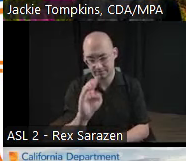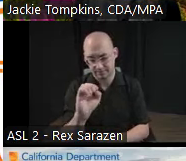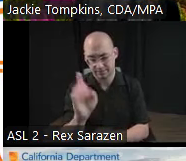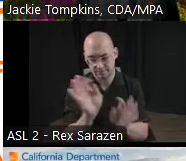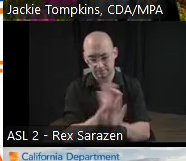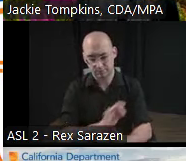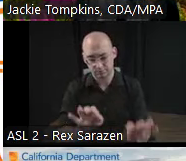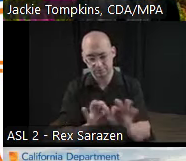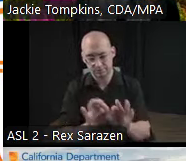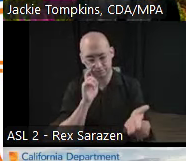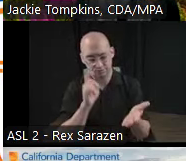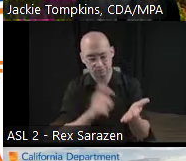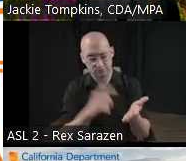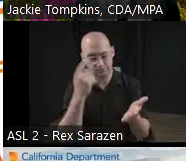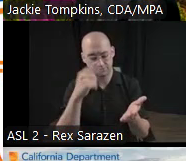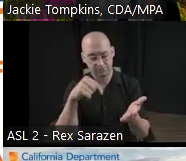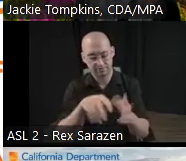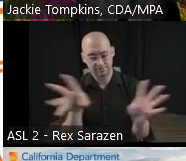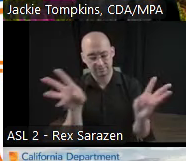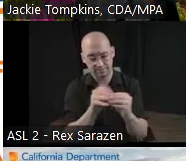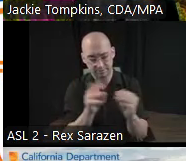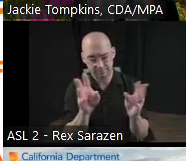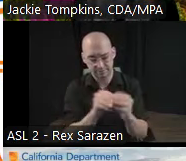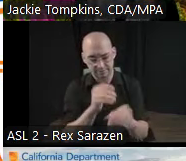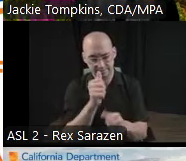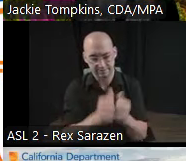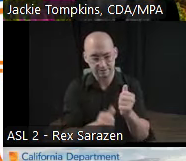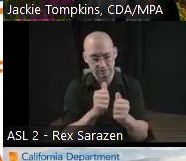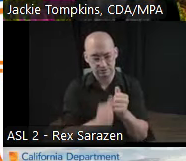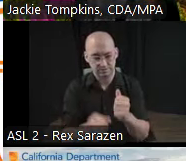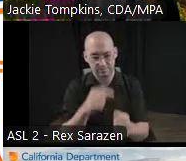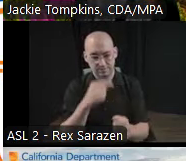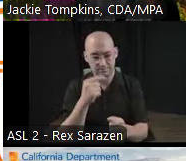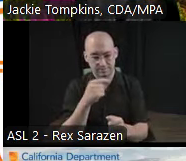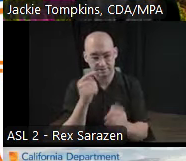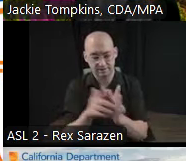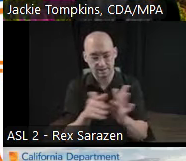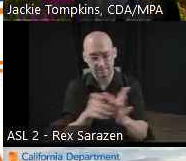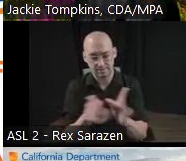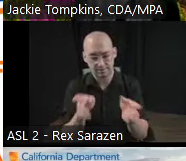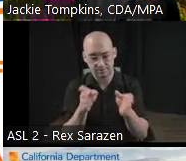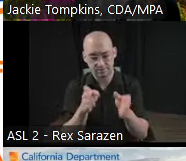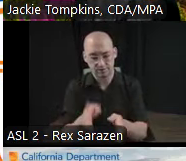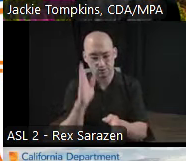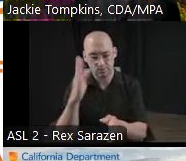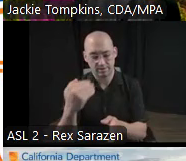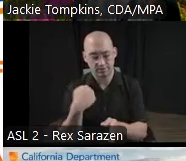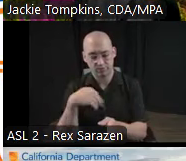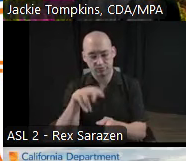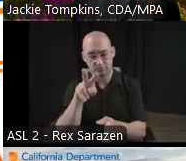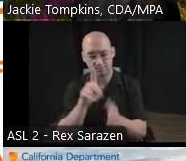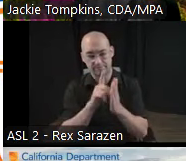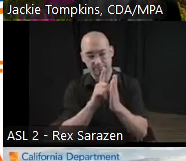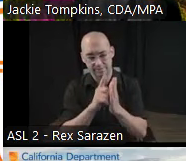each public comment period or each public commenter will be have 2 minutes to share